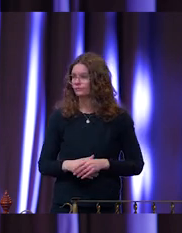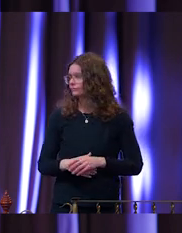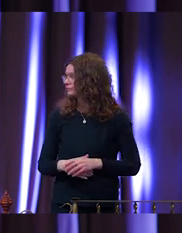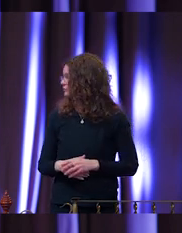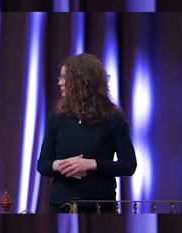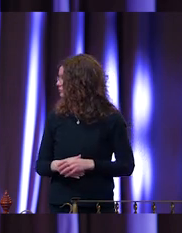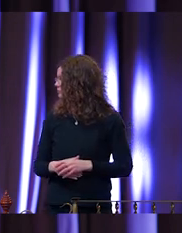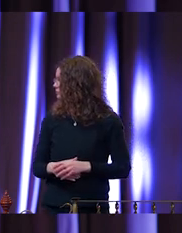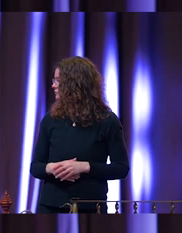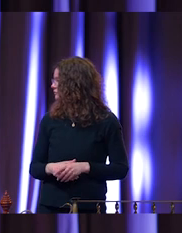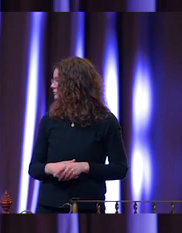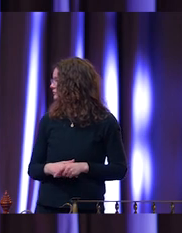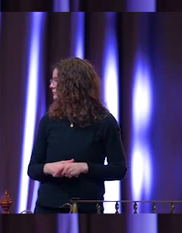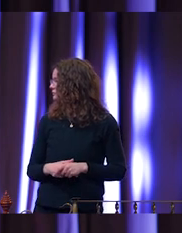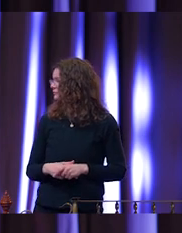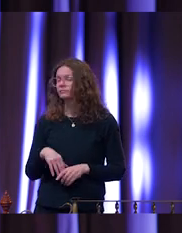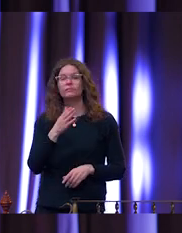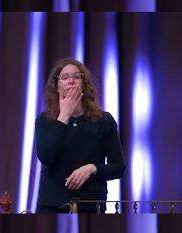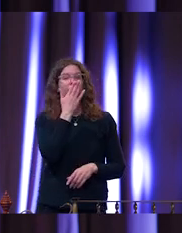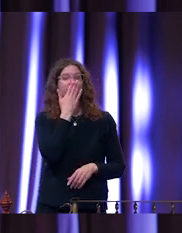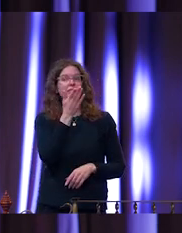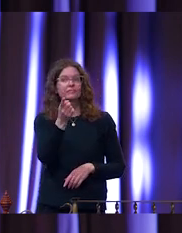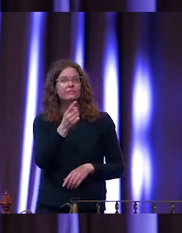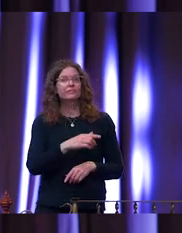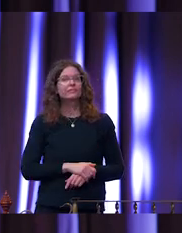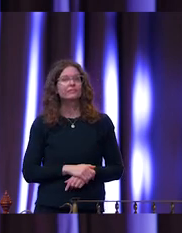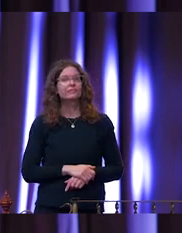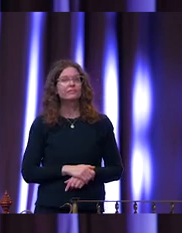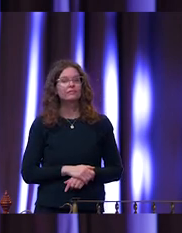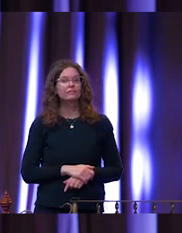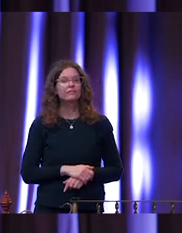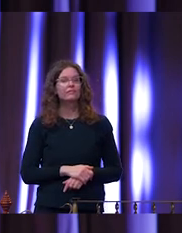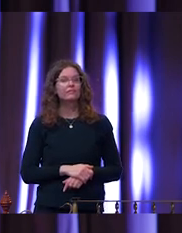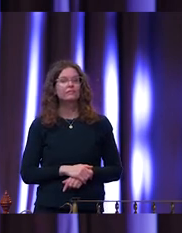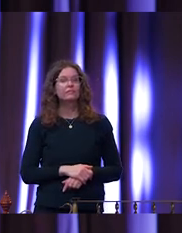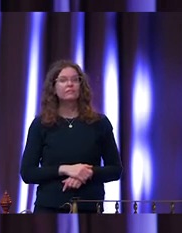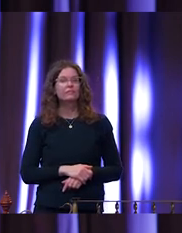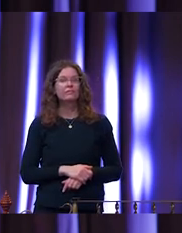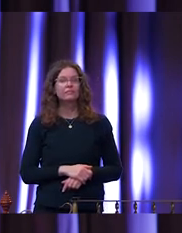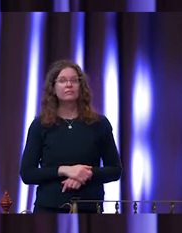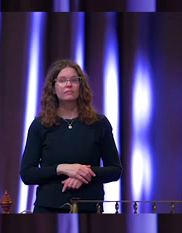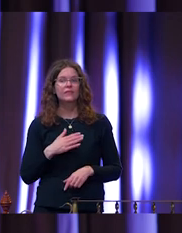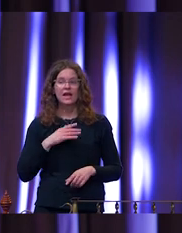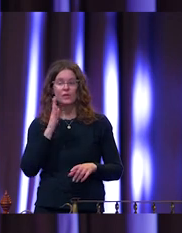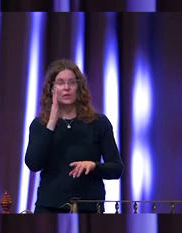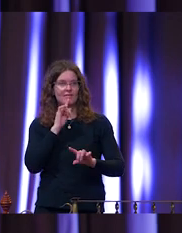question. Thank you. I'll answer that in the parts I can, in the order I remember.